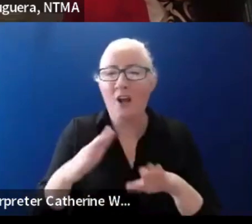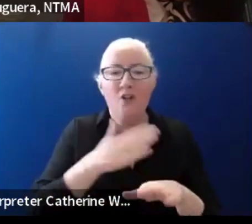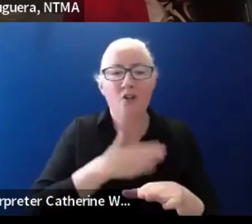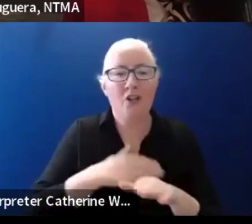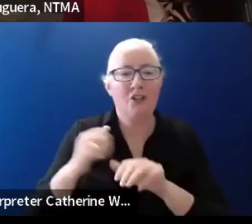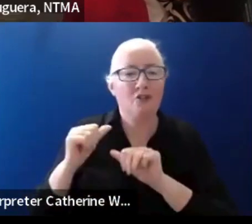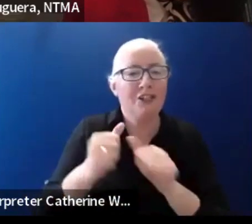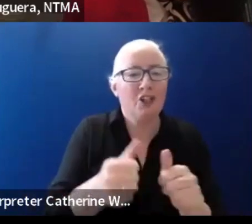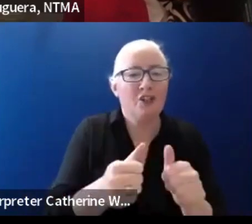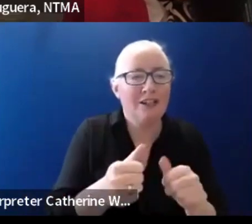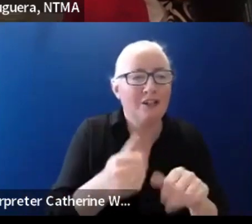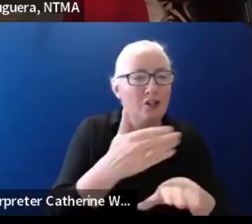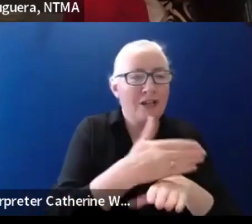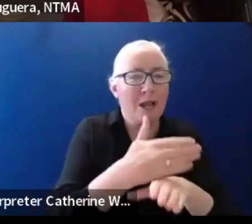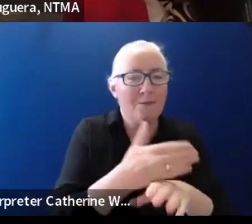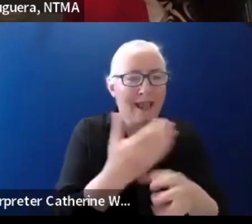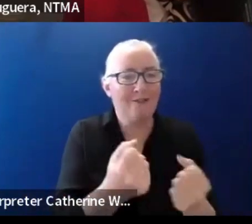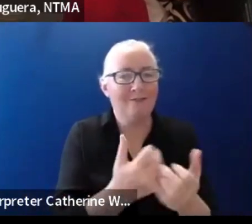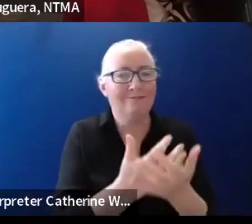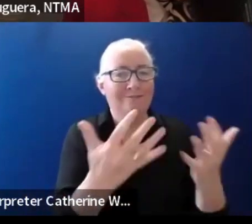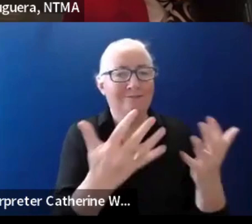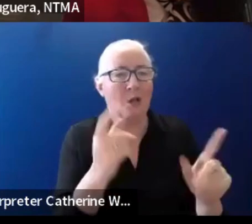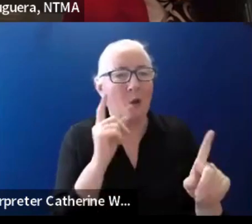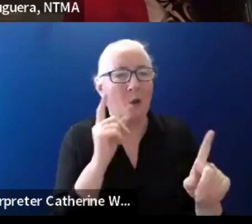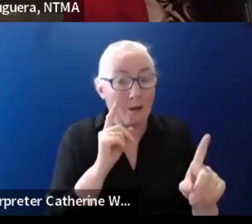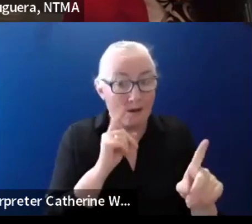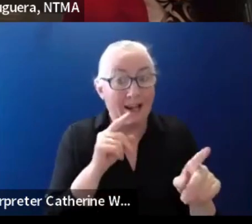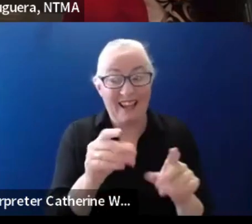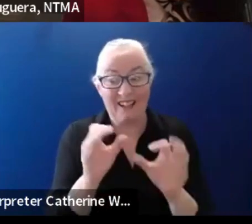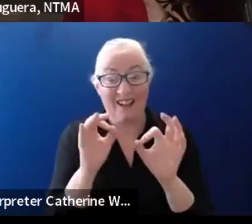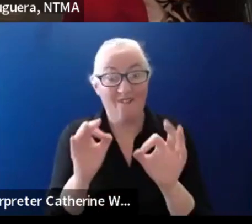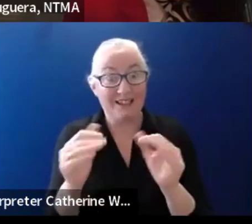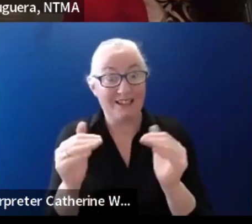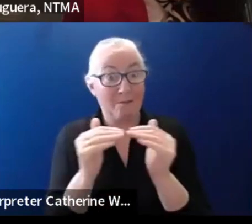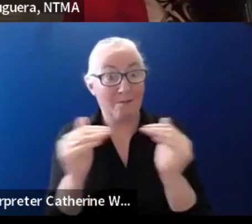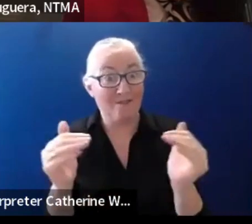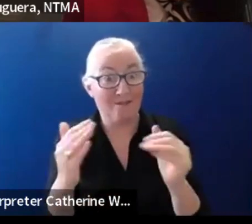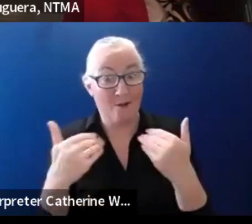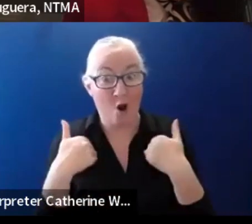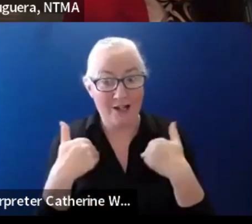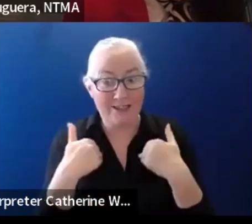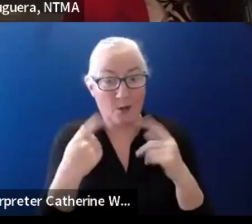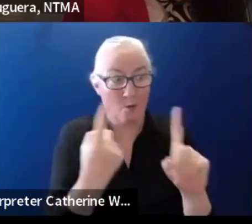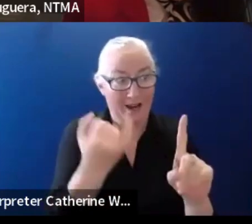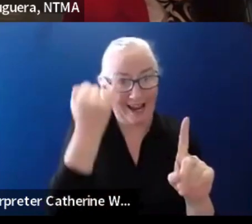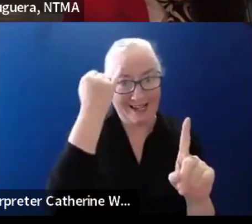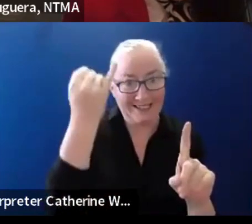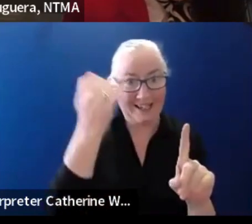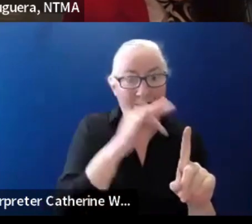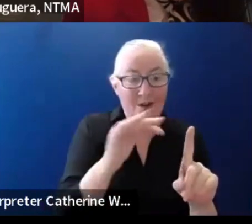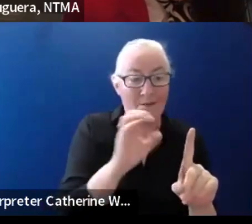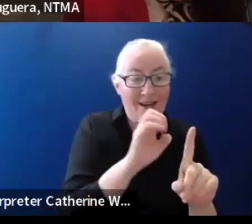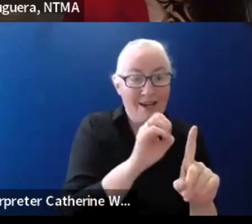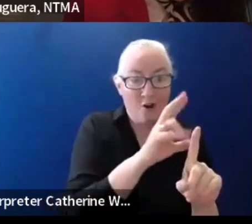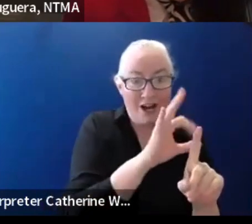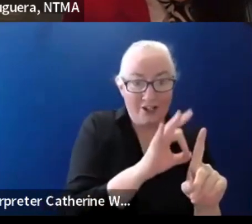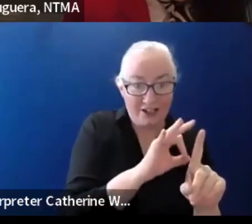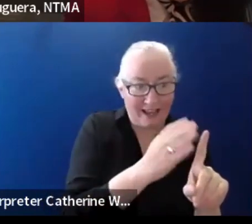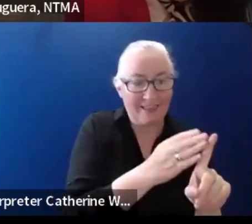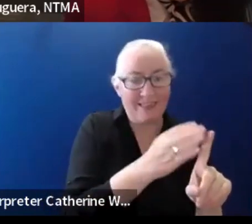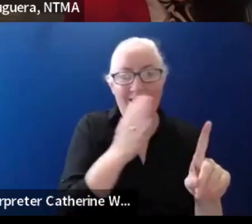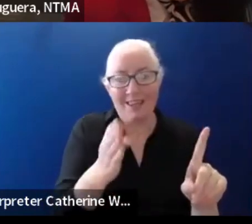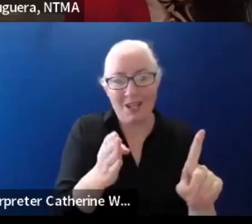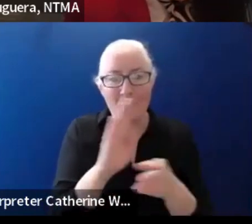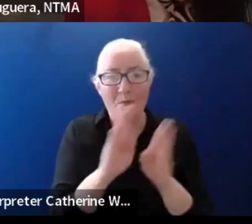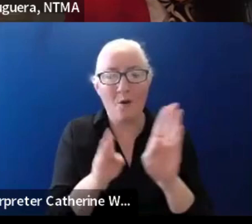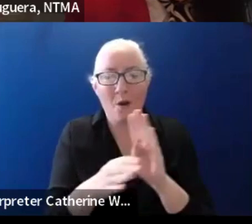are more women in. So it's been a fantastic platform for us to take an idea that came from one of our ERGs and now expand it into